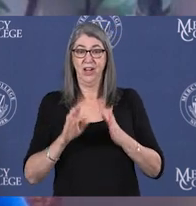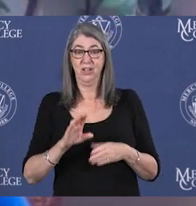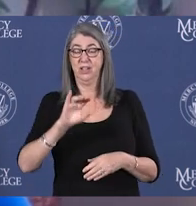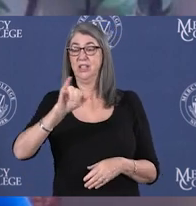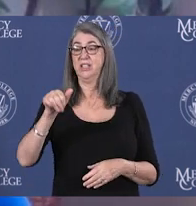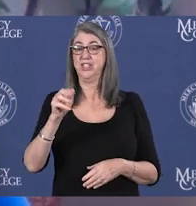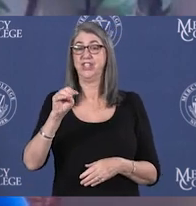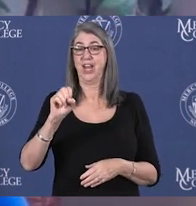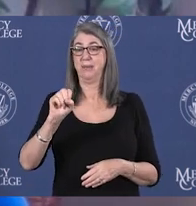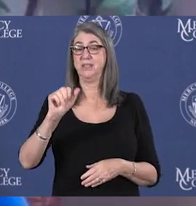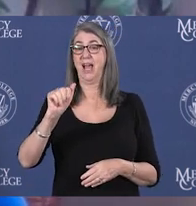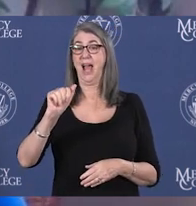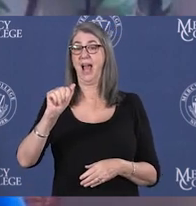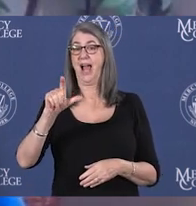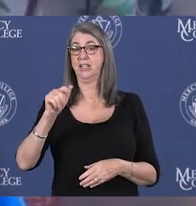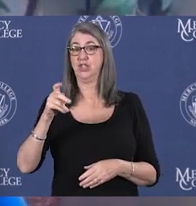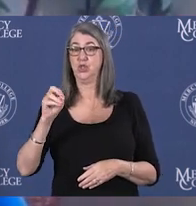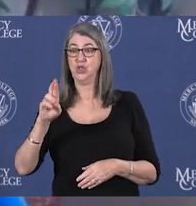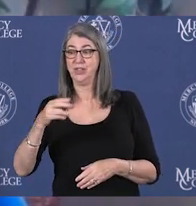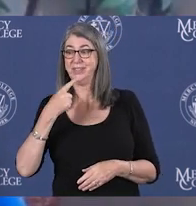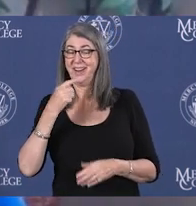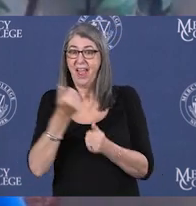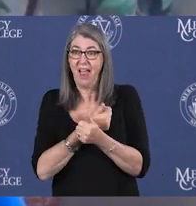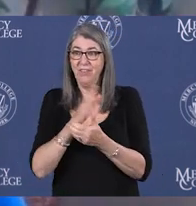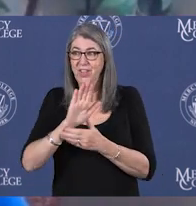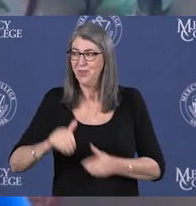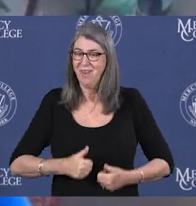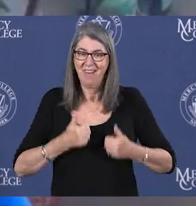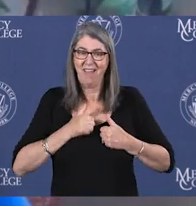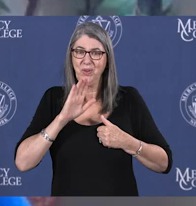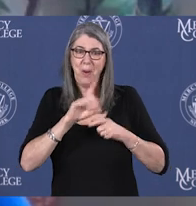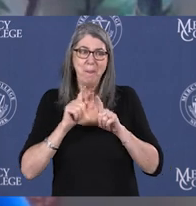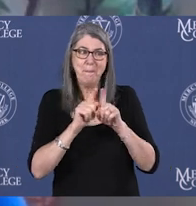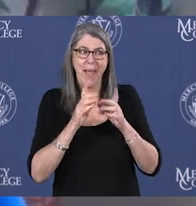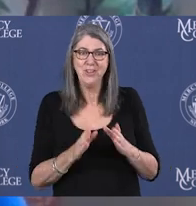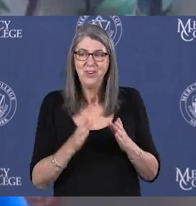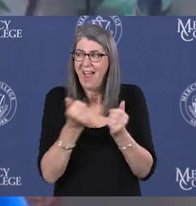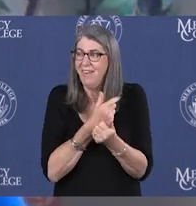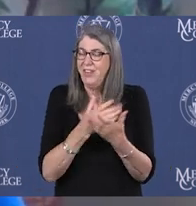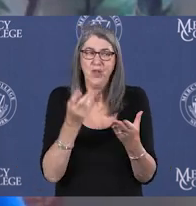said, "Everything in your life is your mentor. Think of